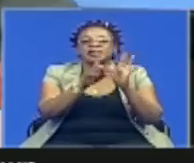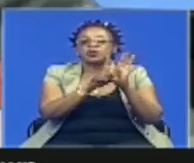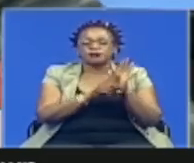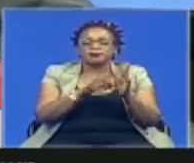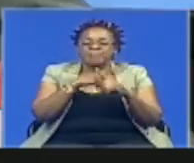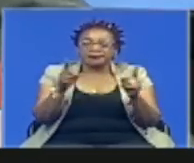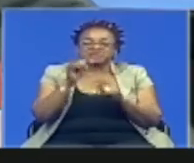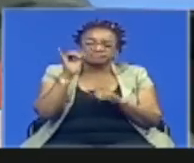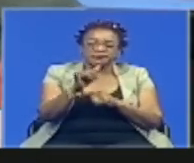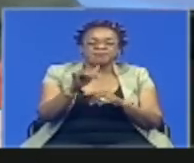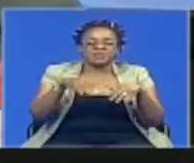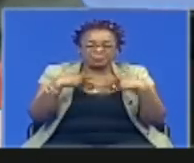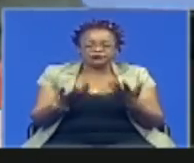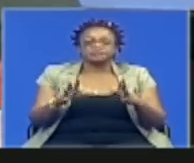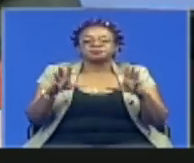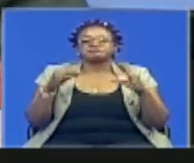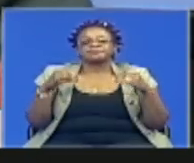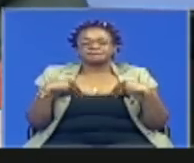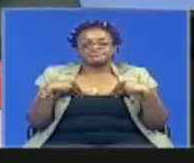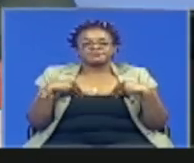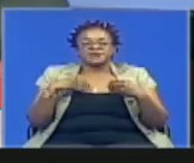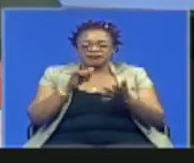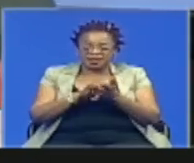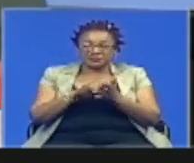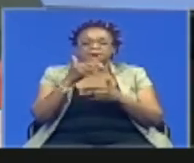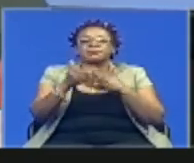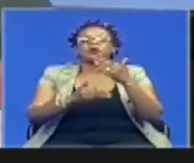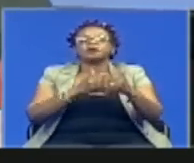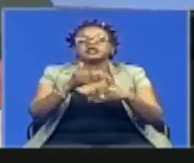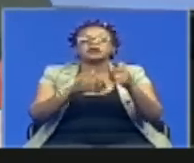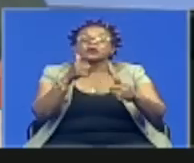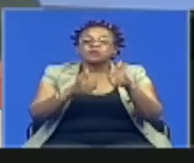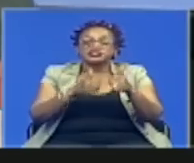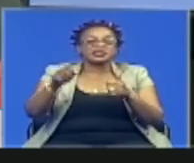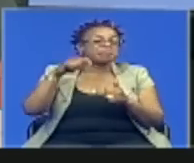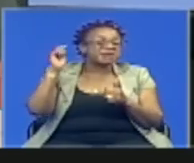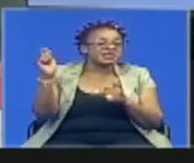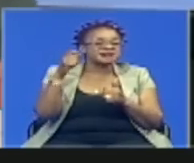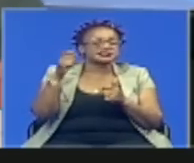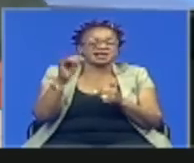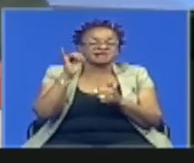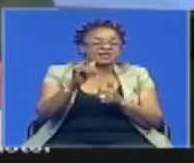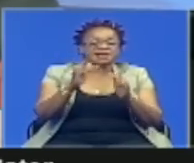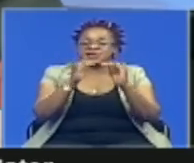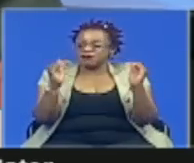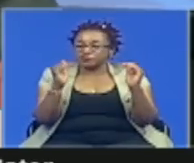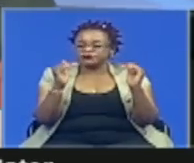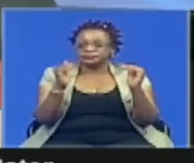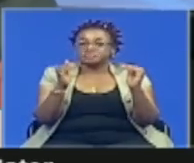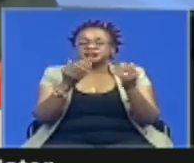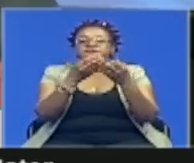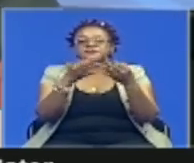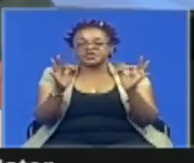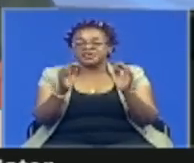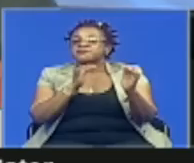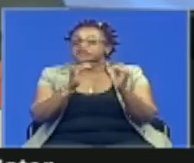about acceptability that the process by which the president has come to that level is one that was free,